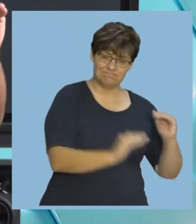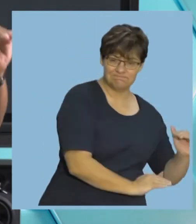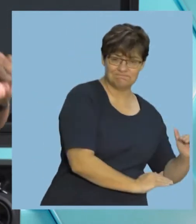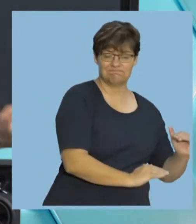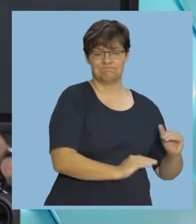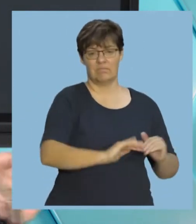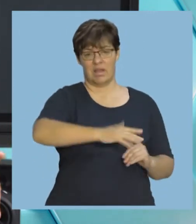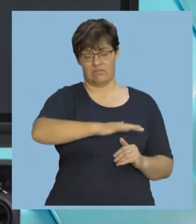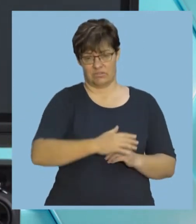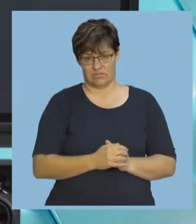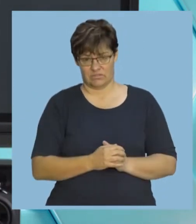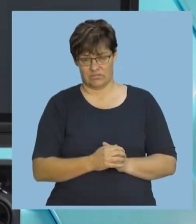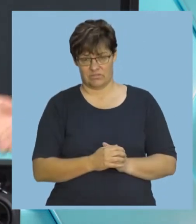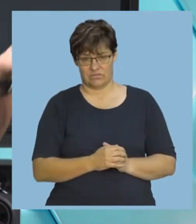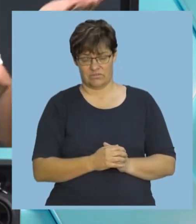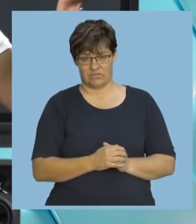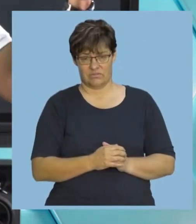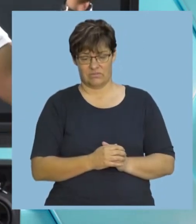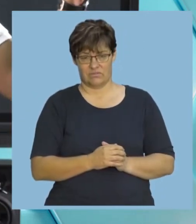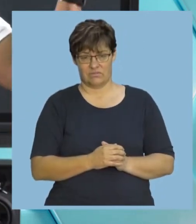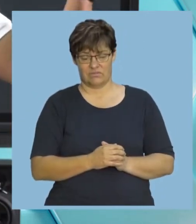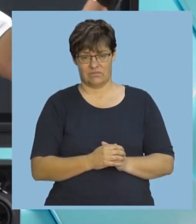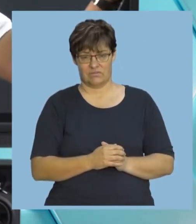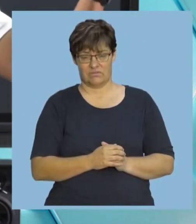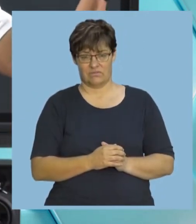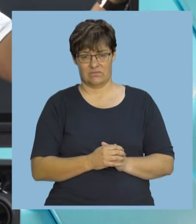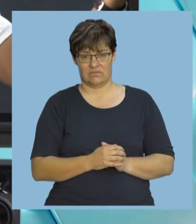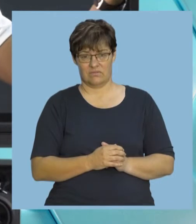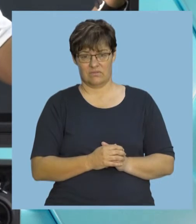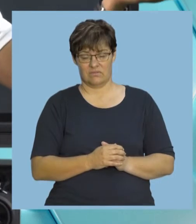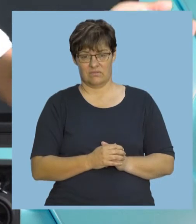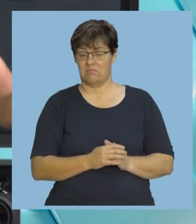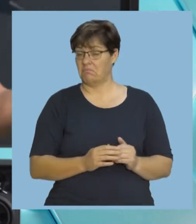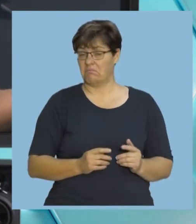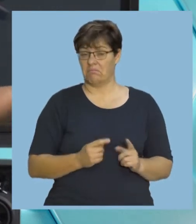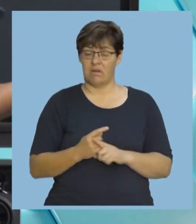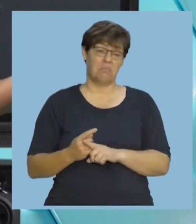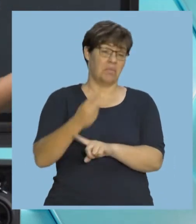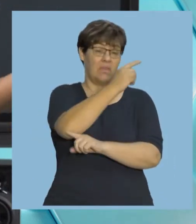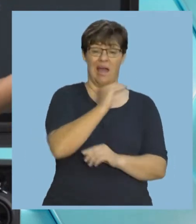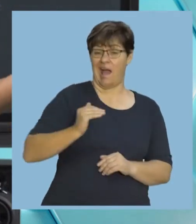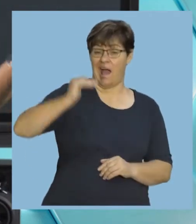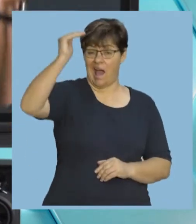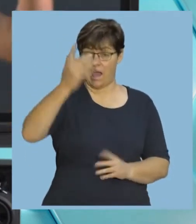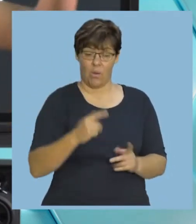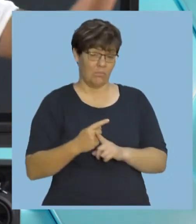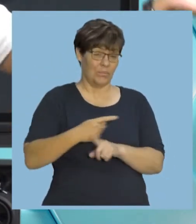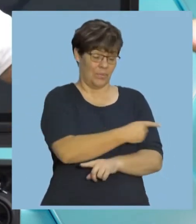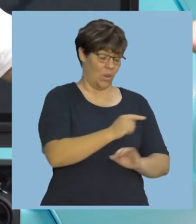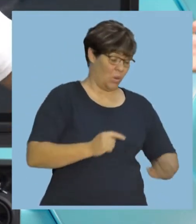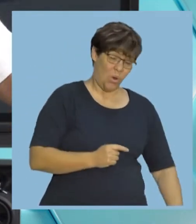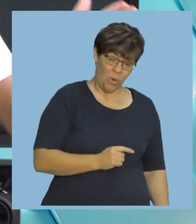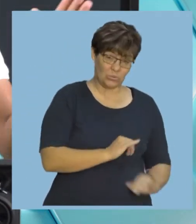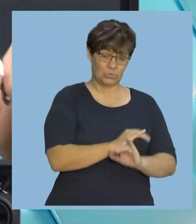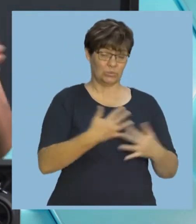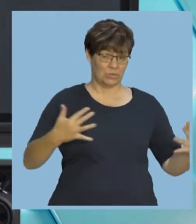will lower the average. So the extreme values, which can be the highest one and the